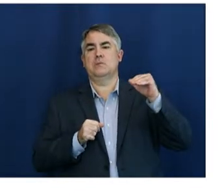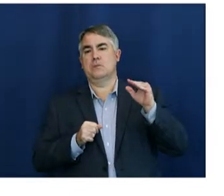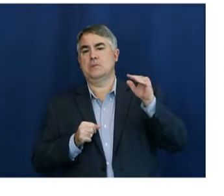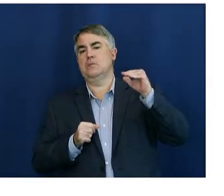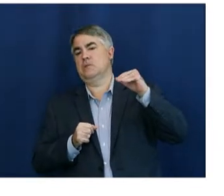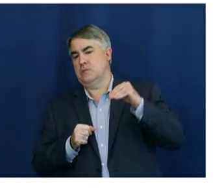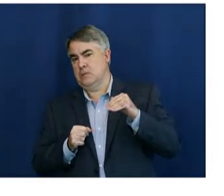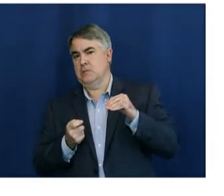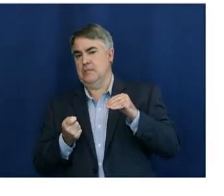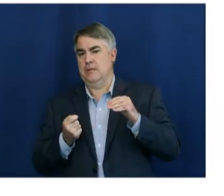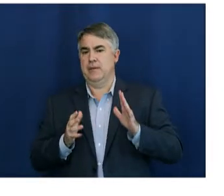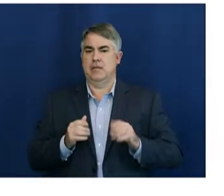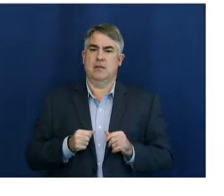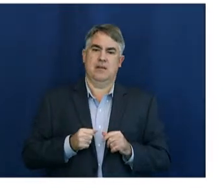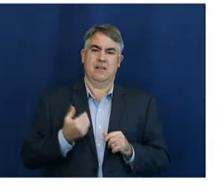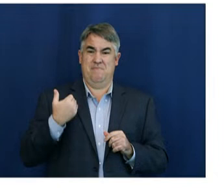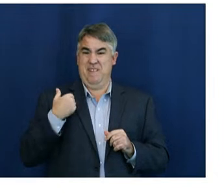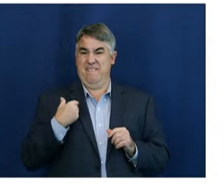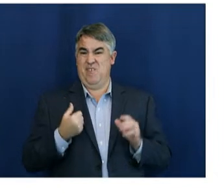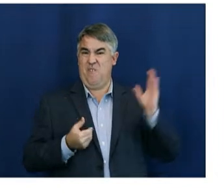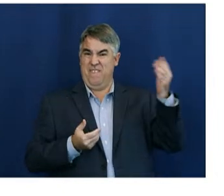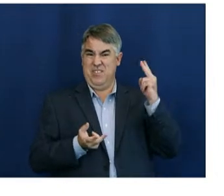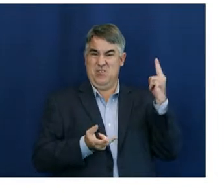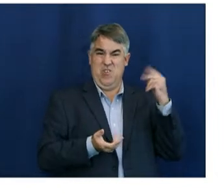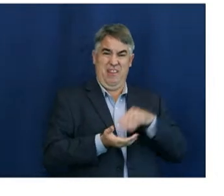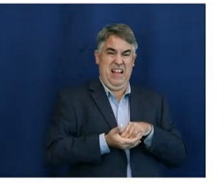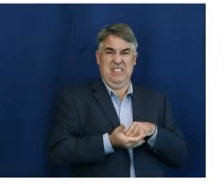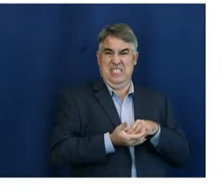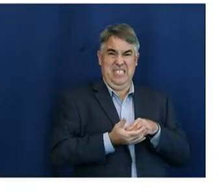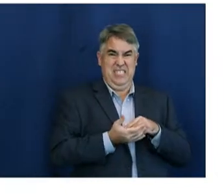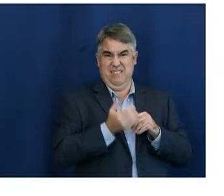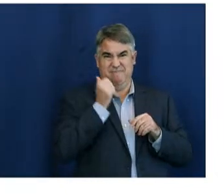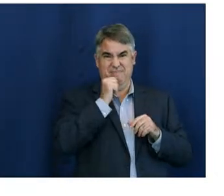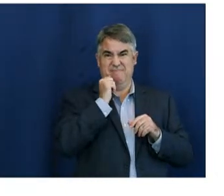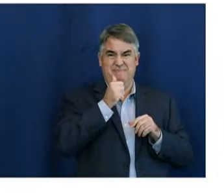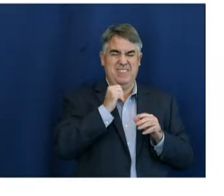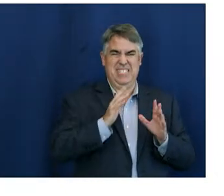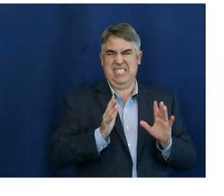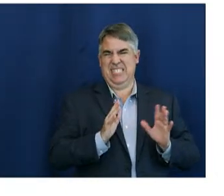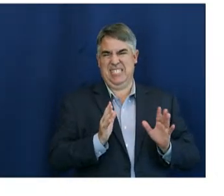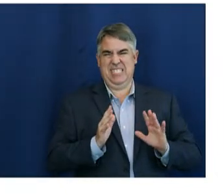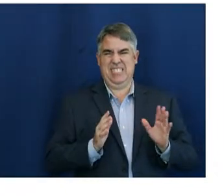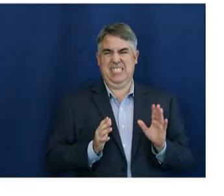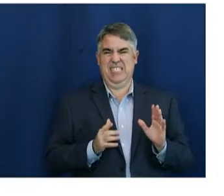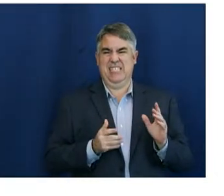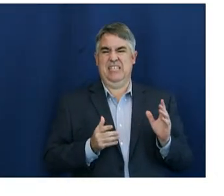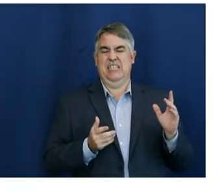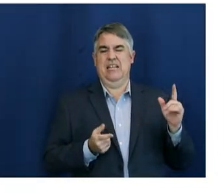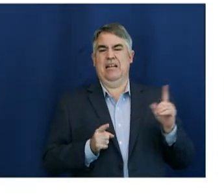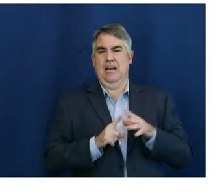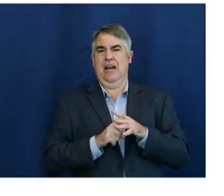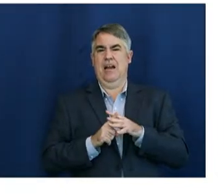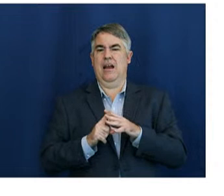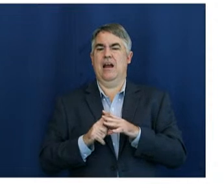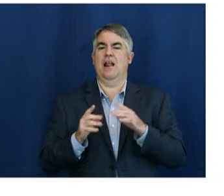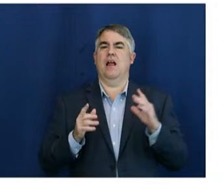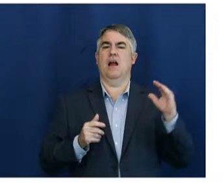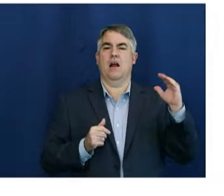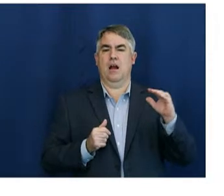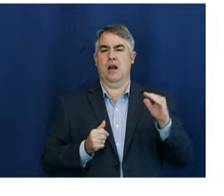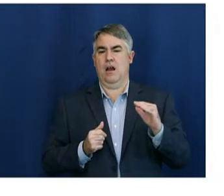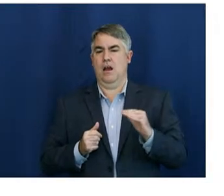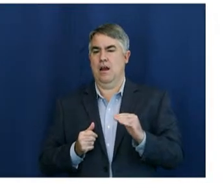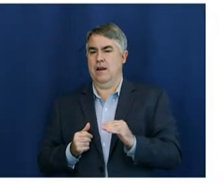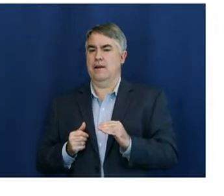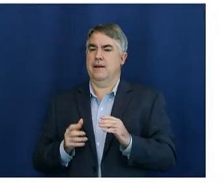with more than 4,000 cases being a not uncommon occurrence there for a period of time. We need this number to continue